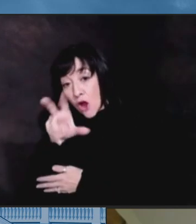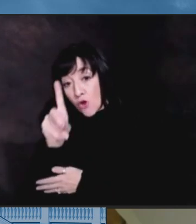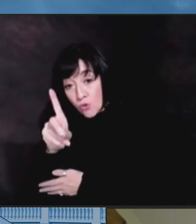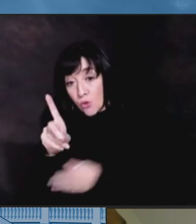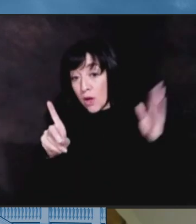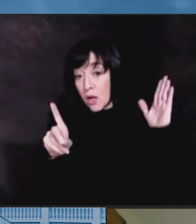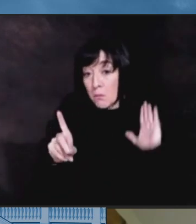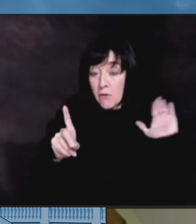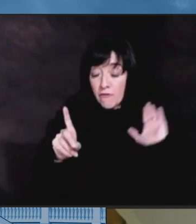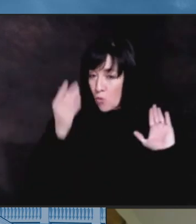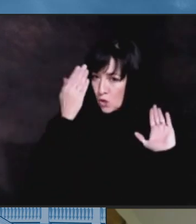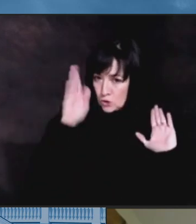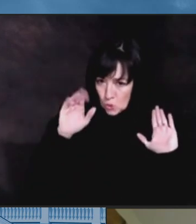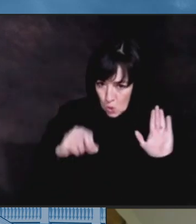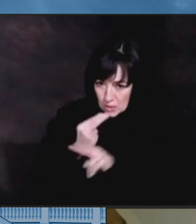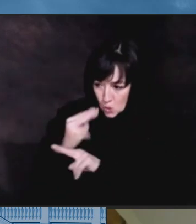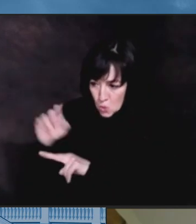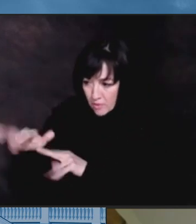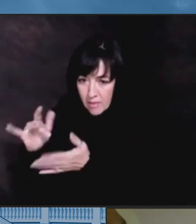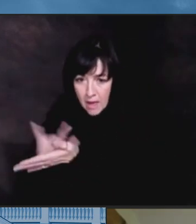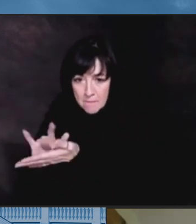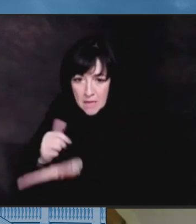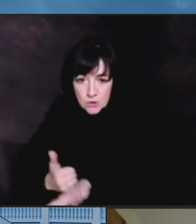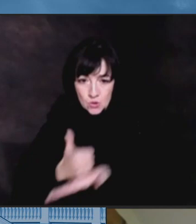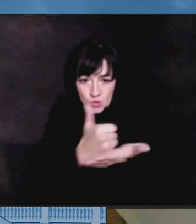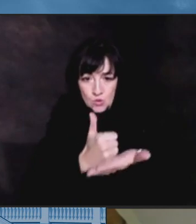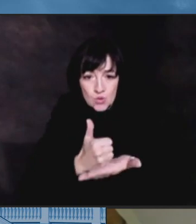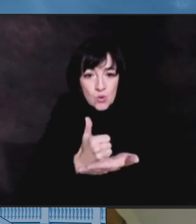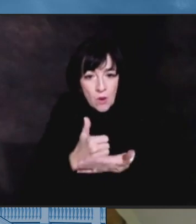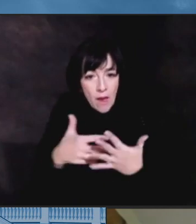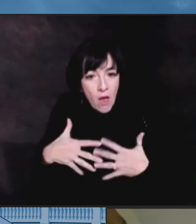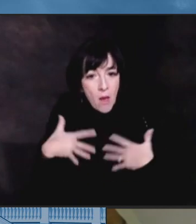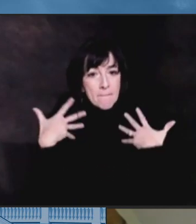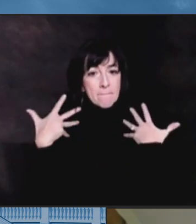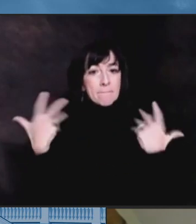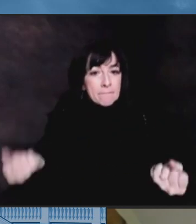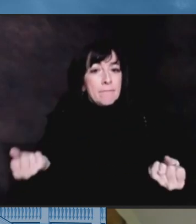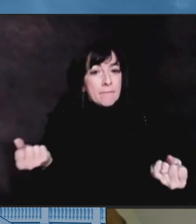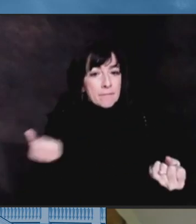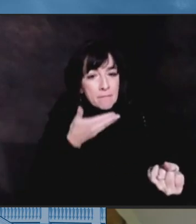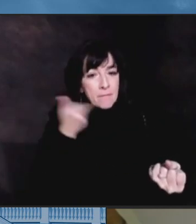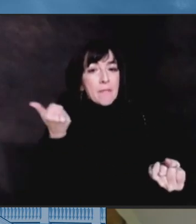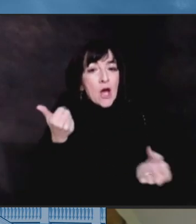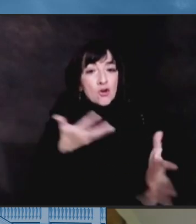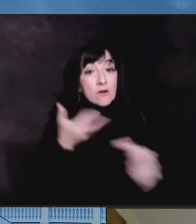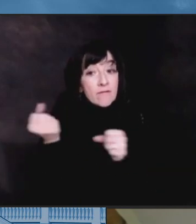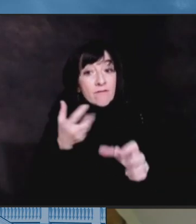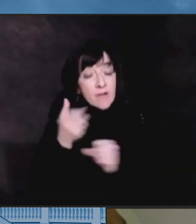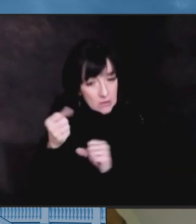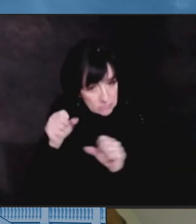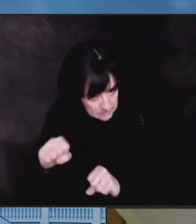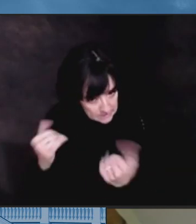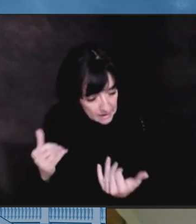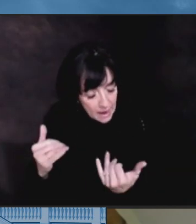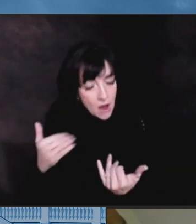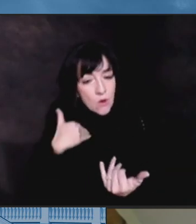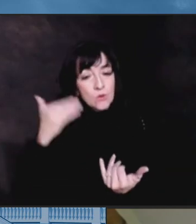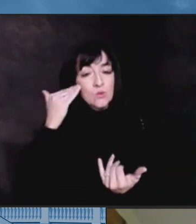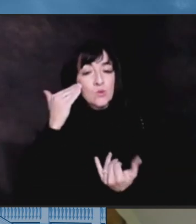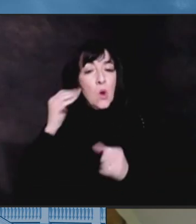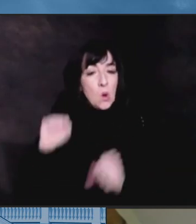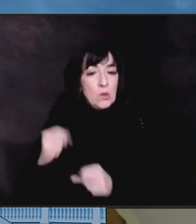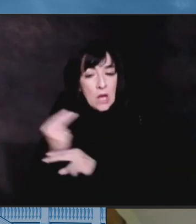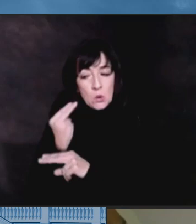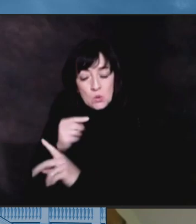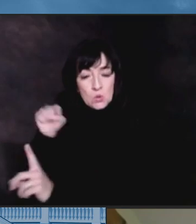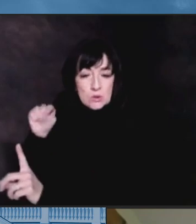summer and in the fall. So with those and other treatment options, people are doing better. But again, far too